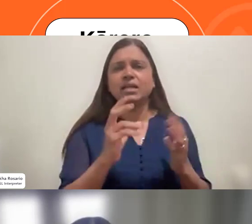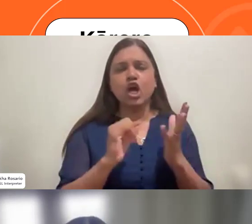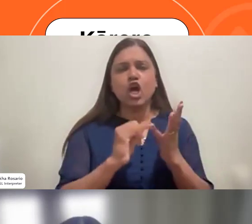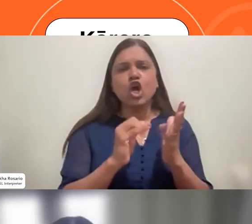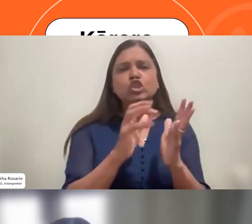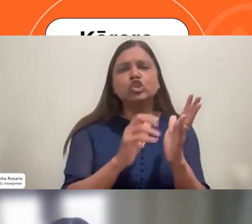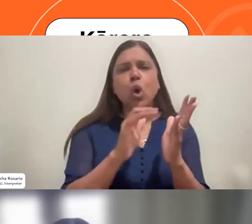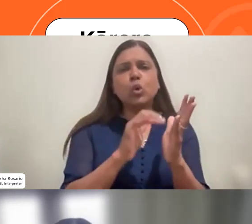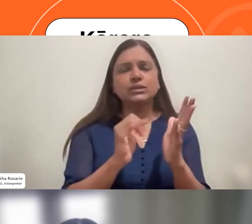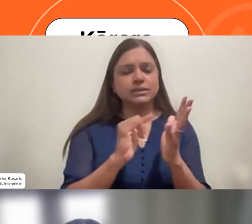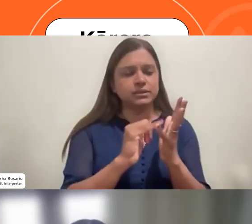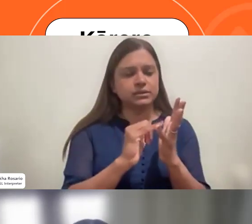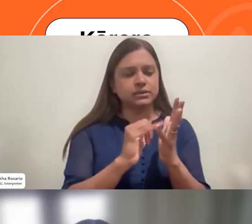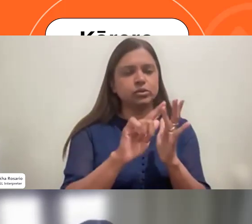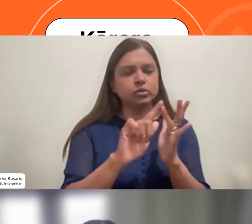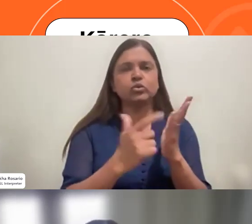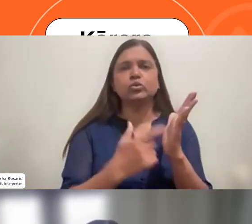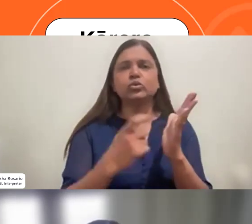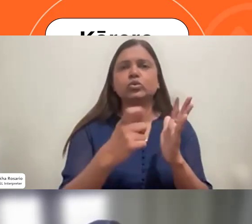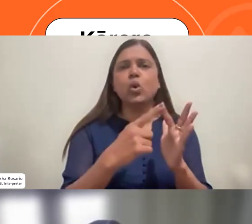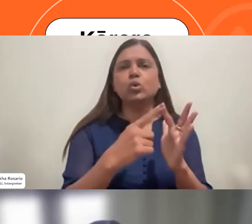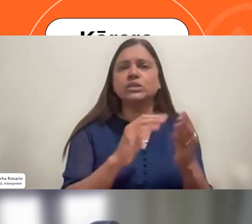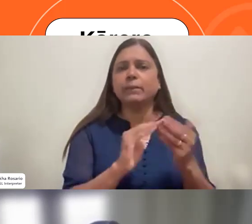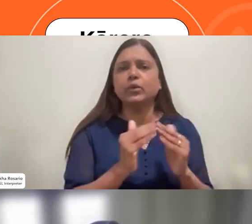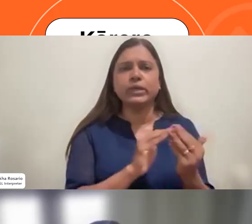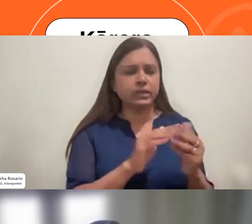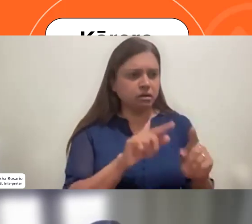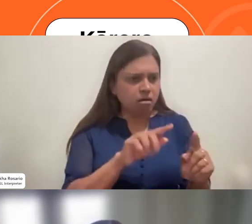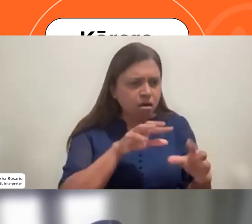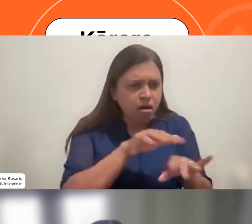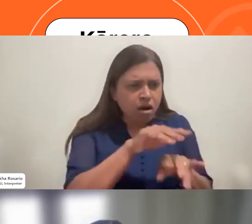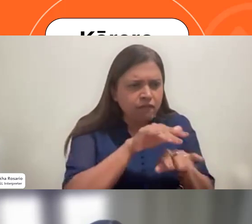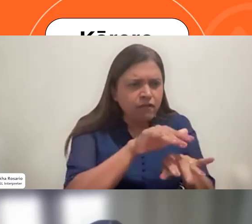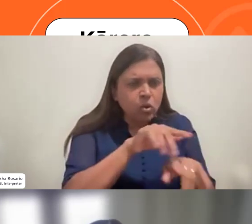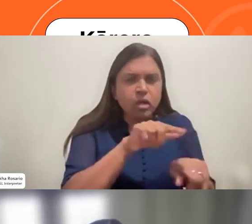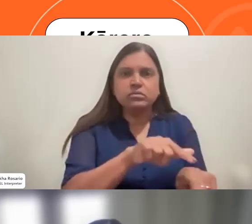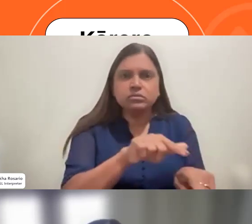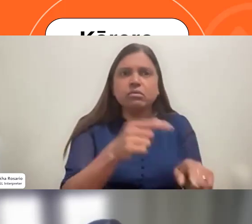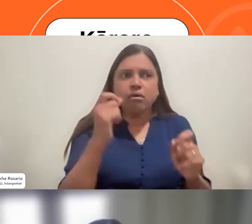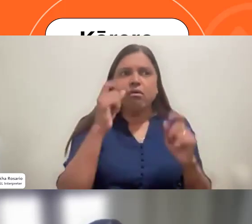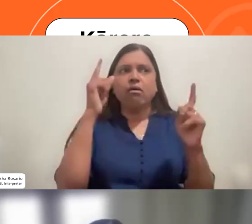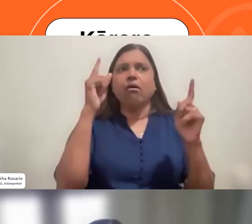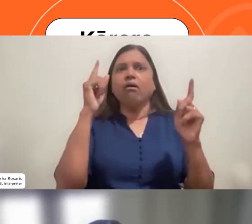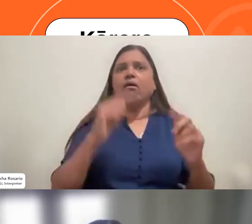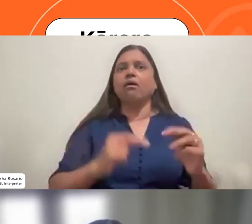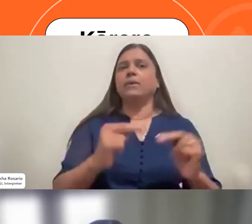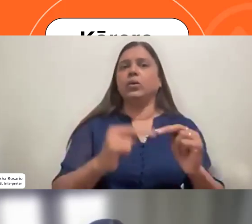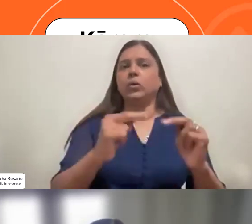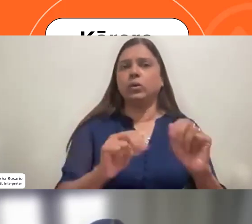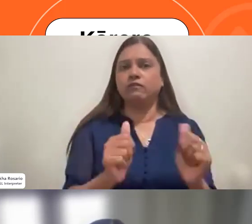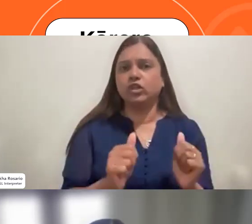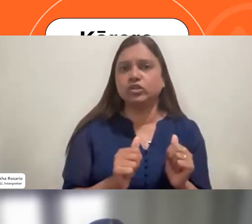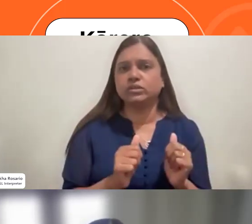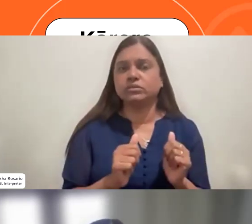big tech companies to have a voice heard, and by attending conferences. So as someone, I'm often